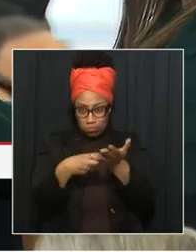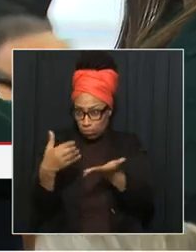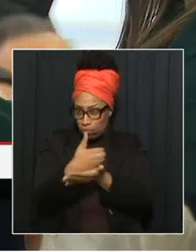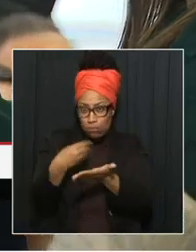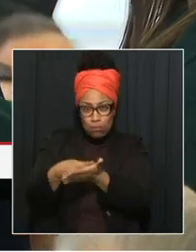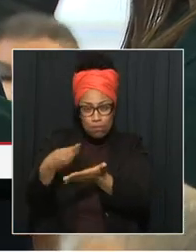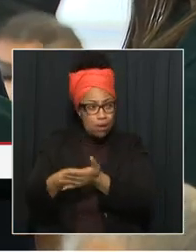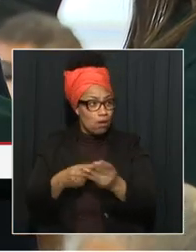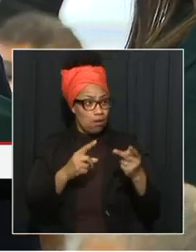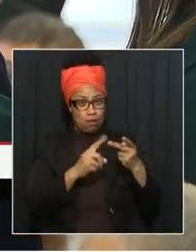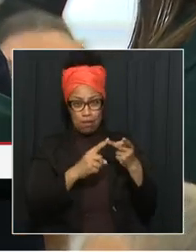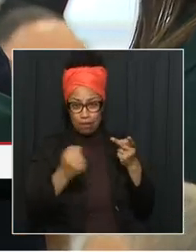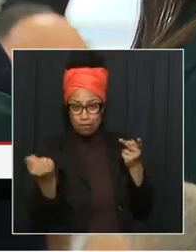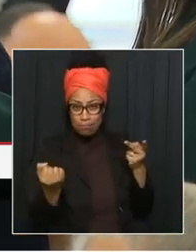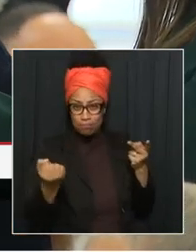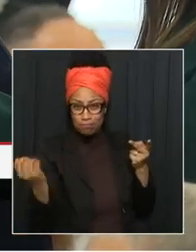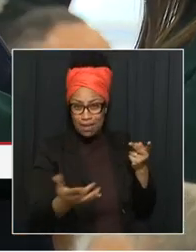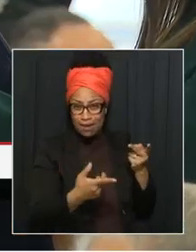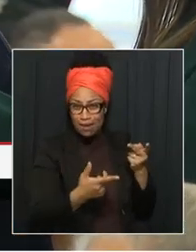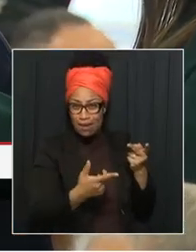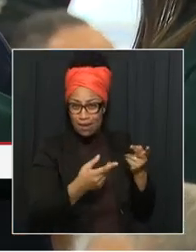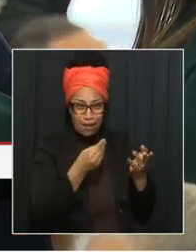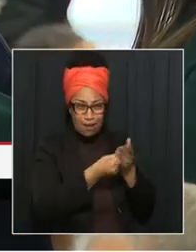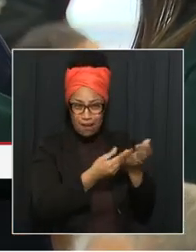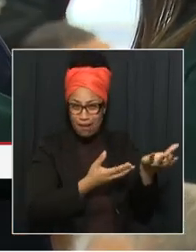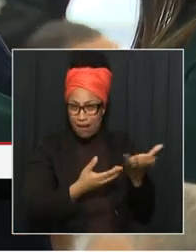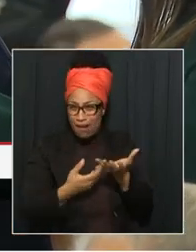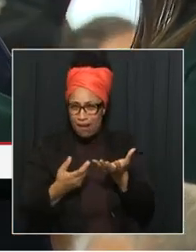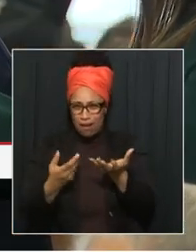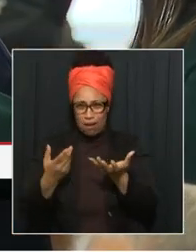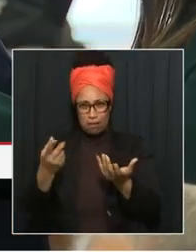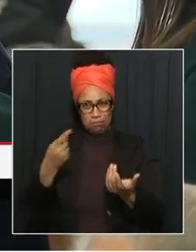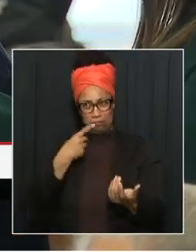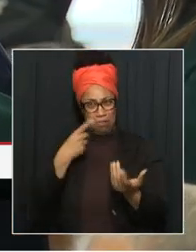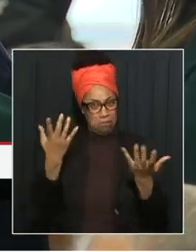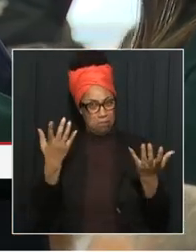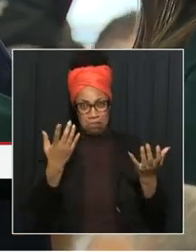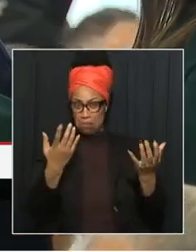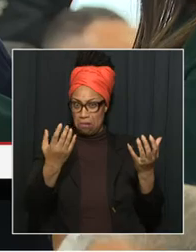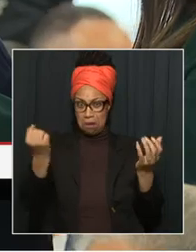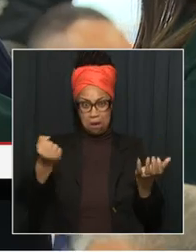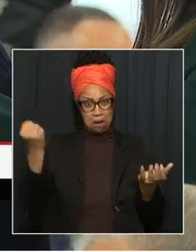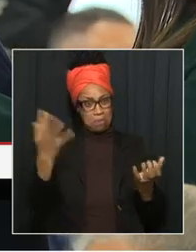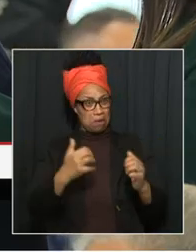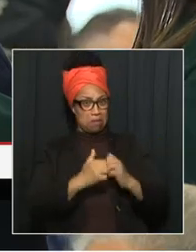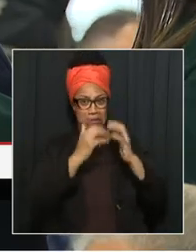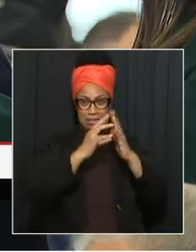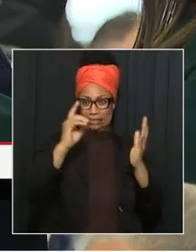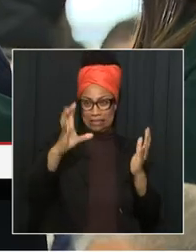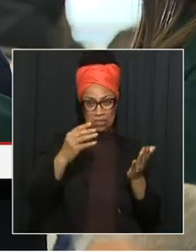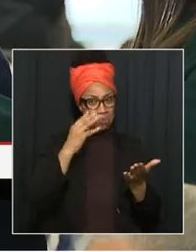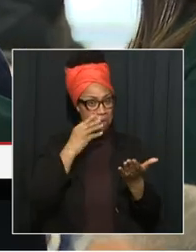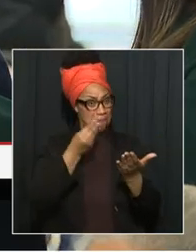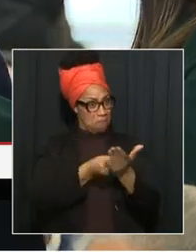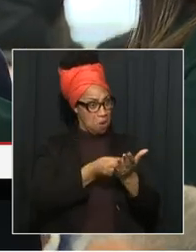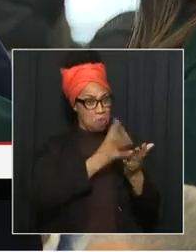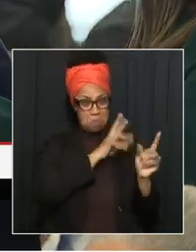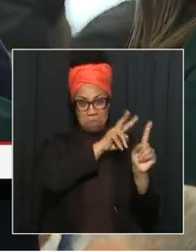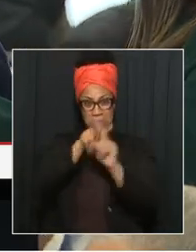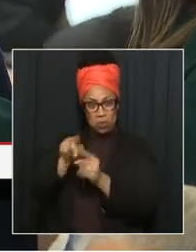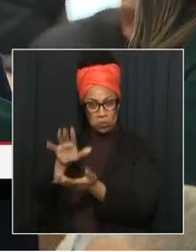us when they bought the gambling in D.C. that the money would go towards schools. That didn't